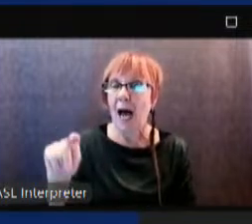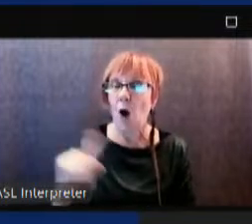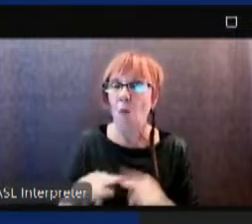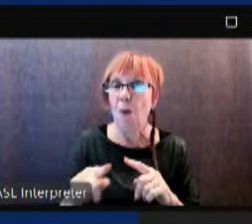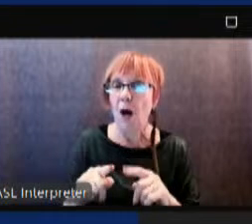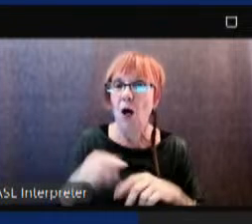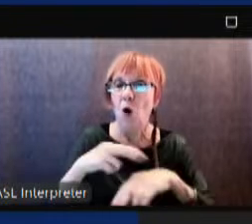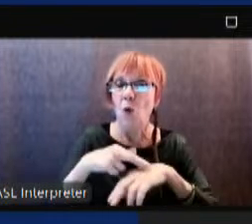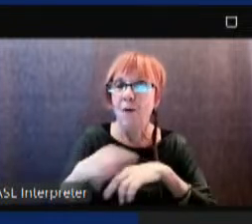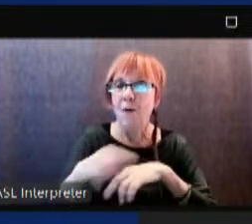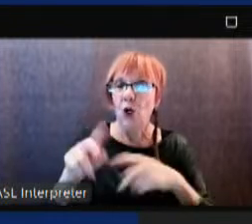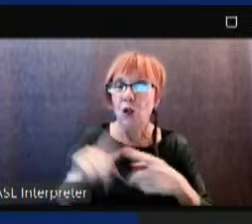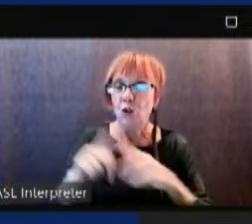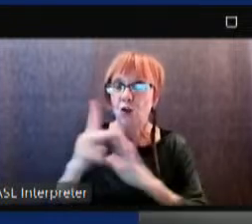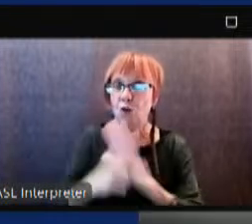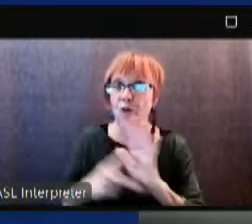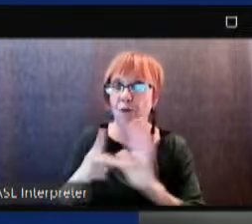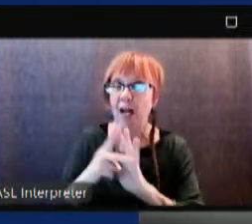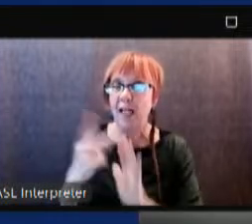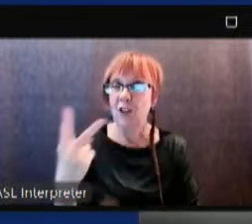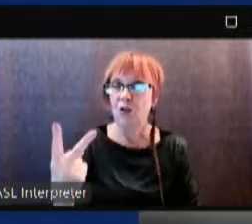for the EPA portion?